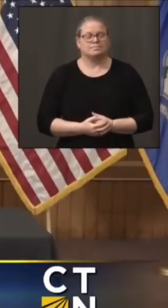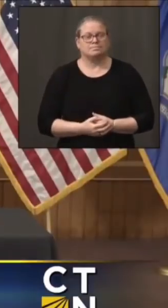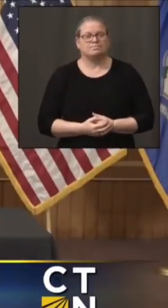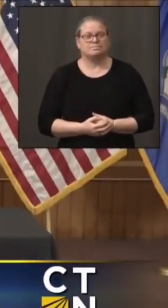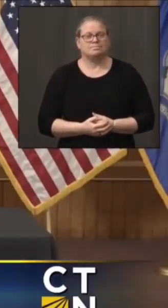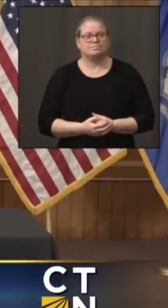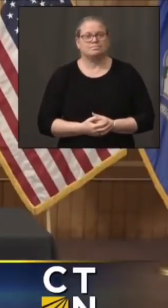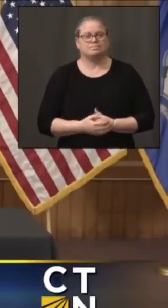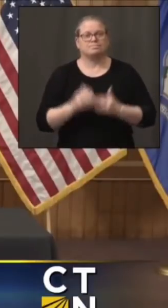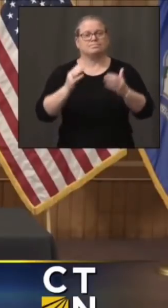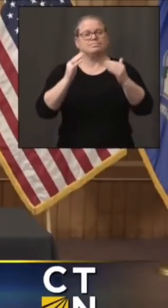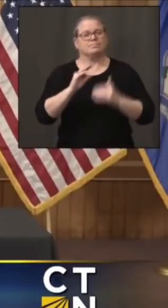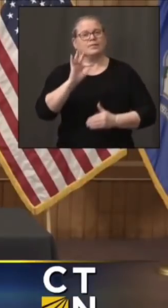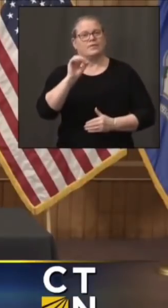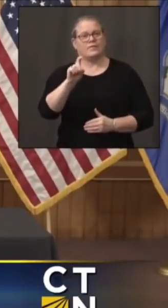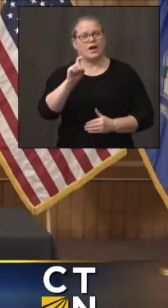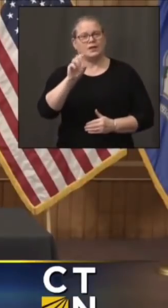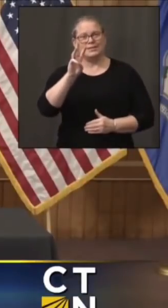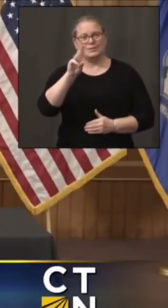Fox 61.